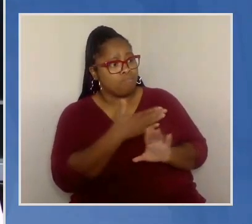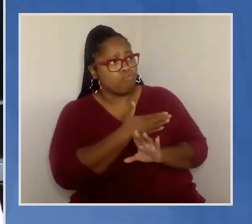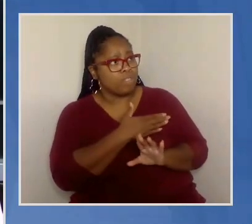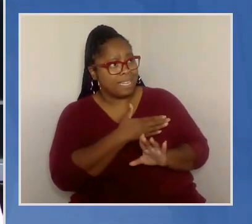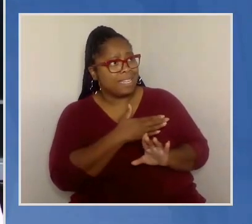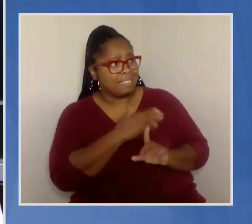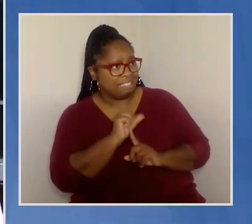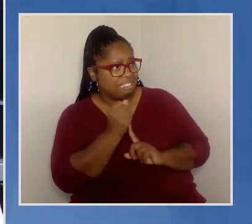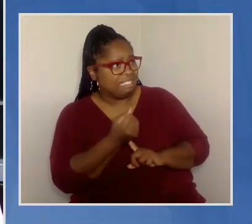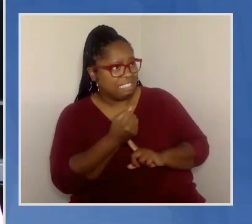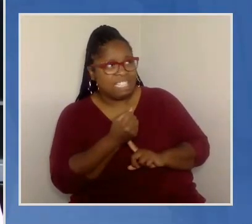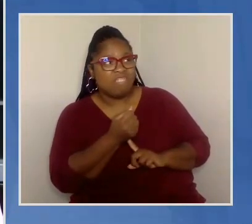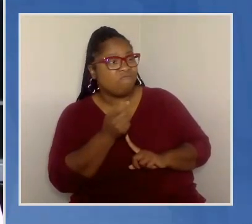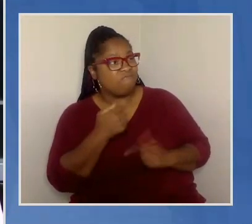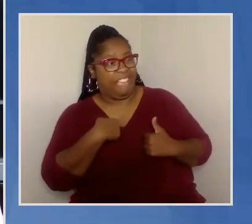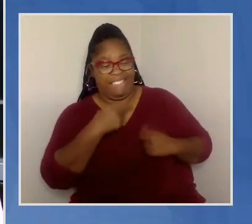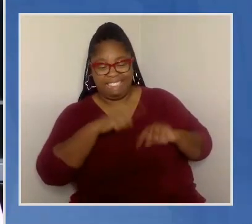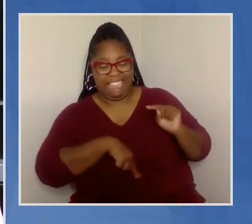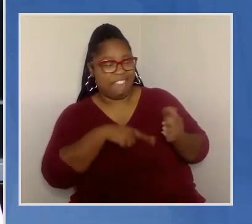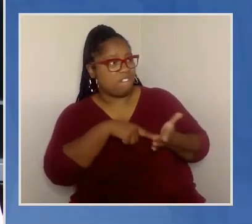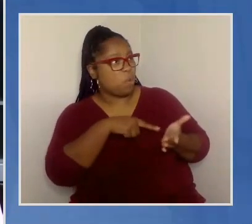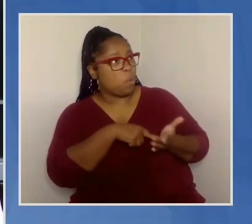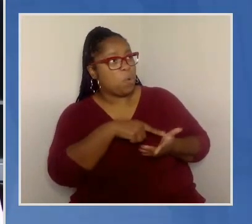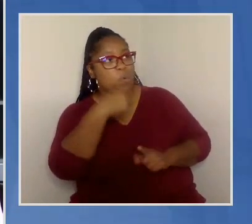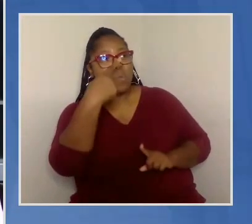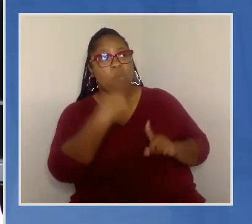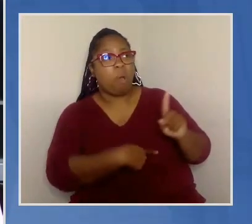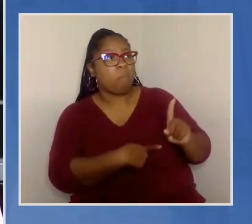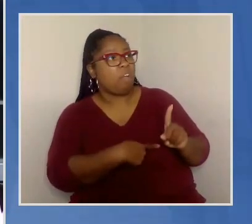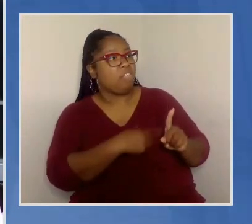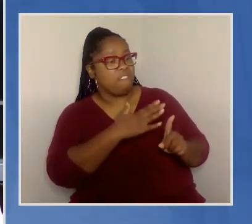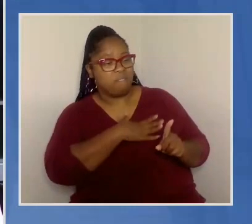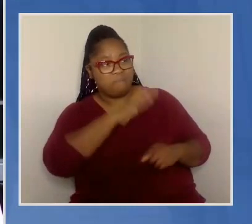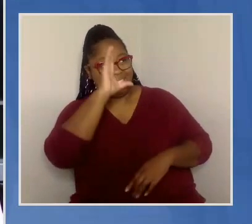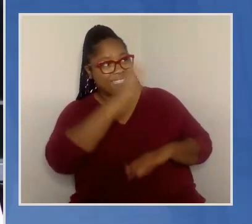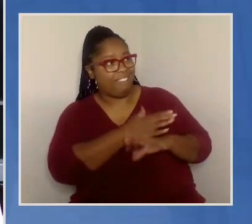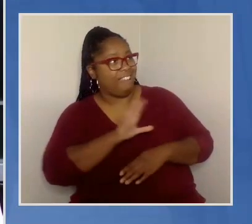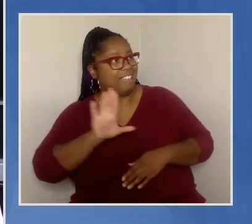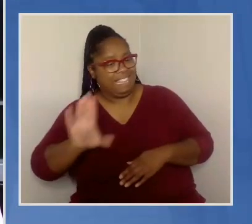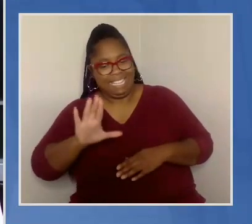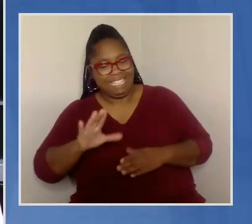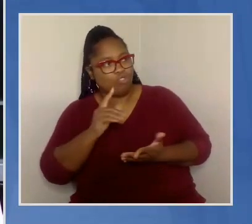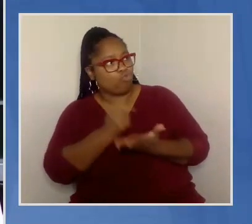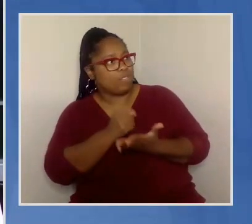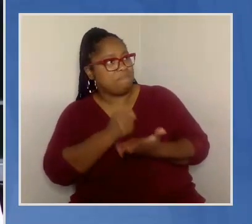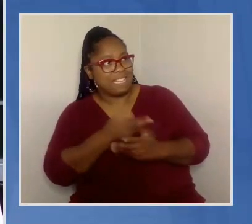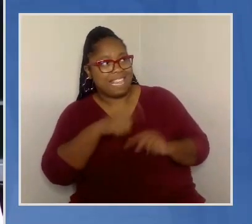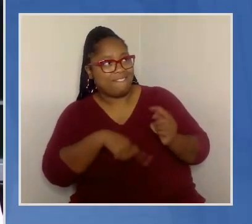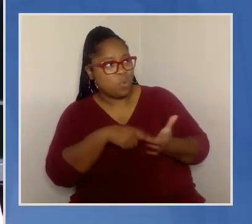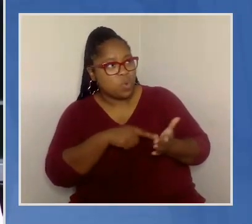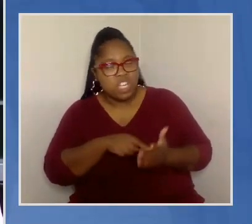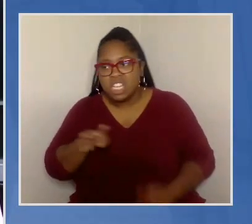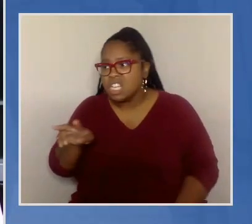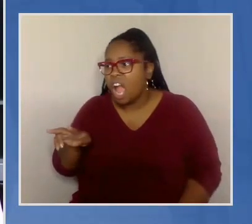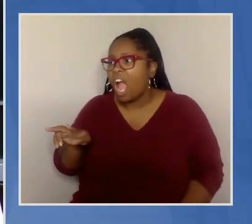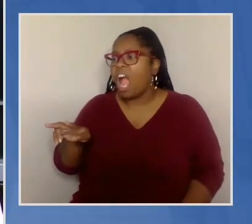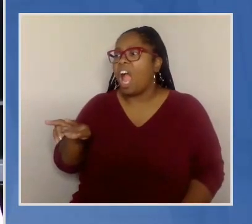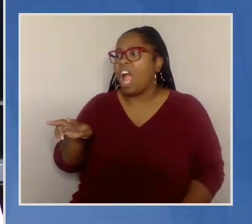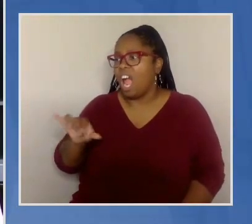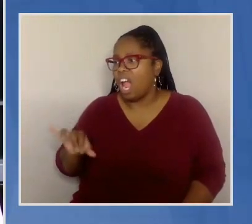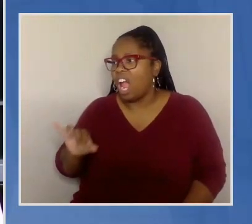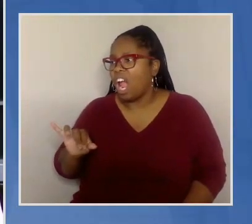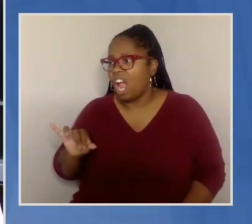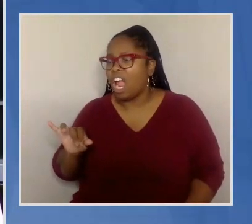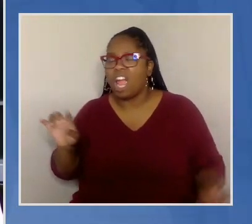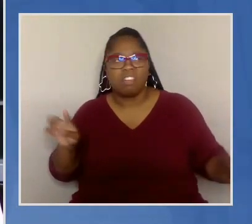wouldn't be able to afford even 1 month of her son's life-saving treatment. I met a young mother whose father